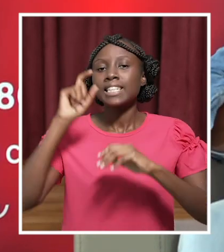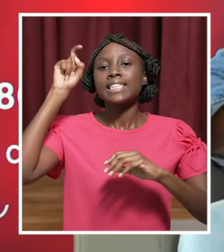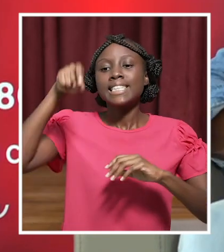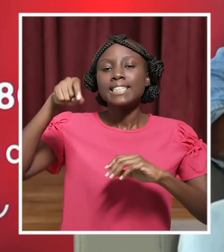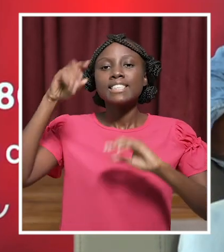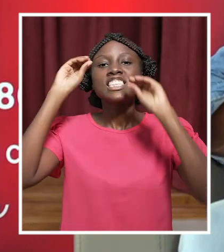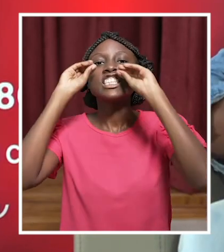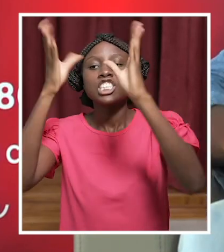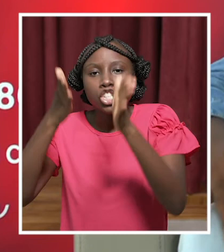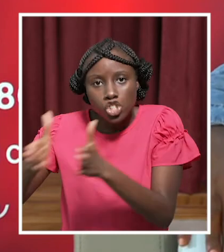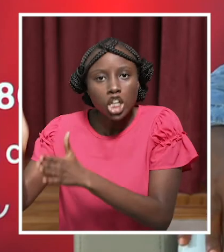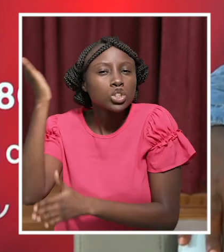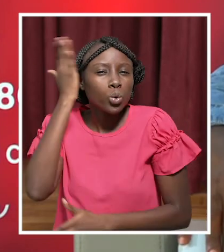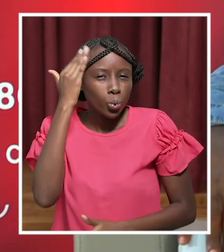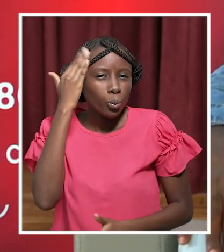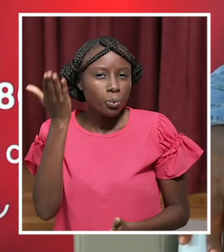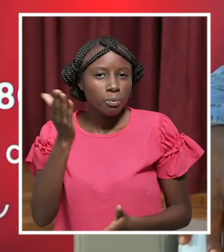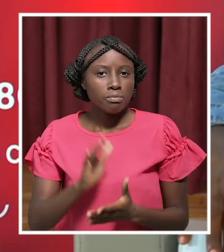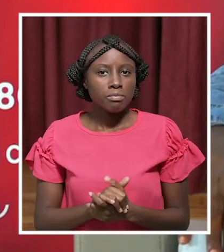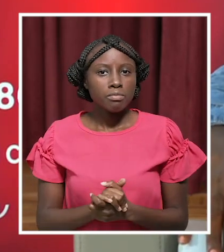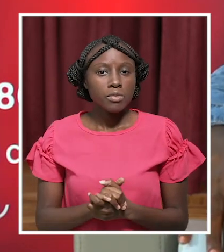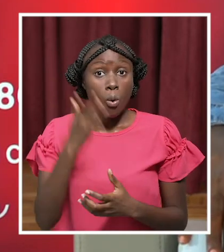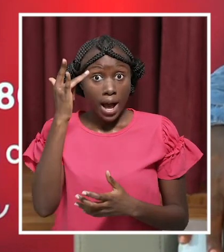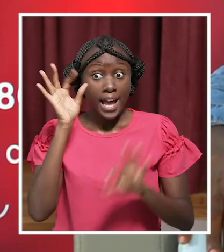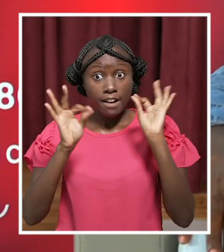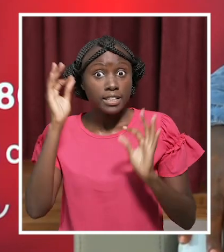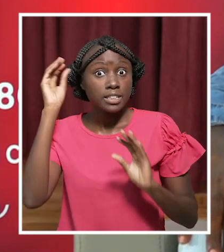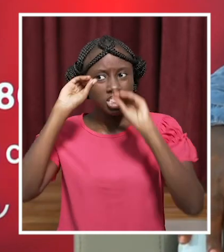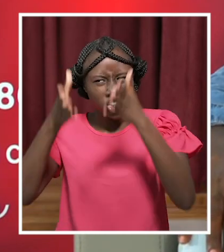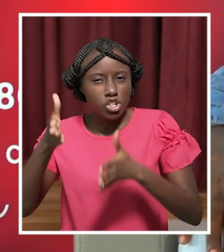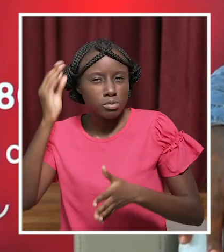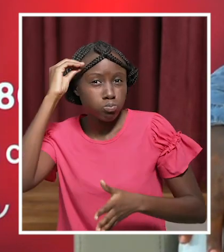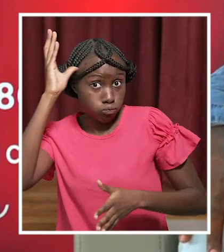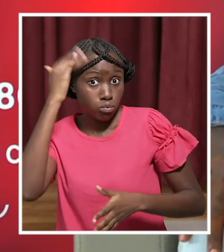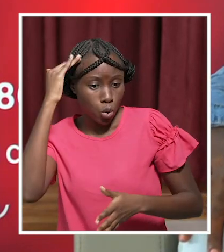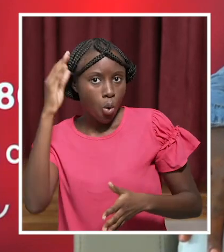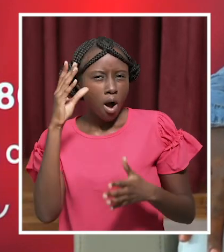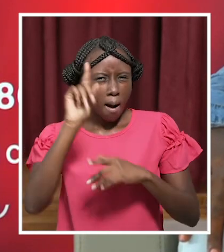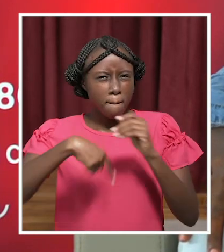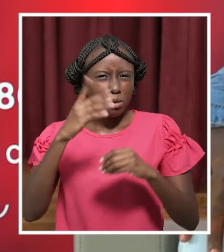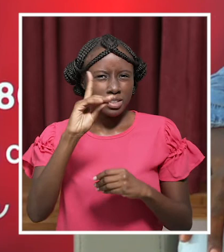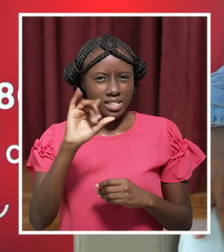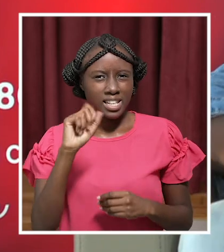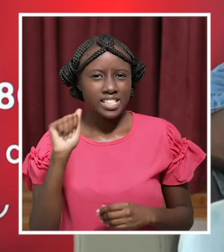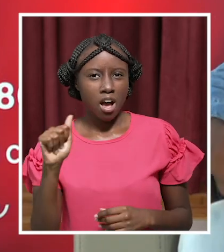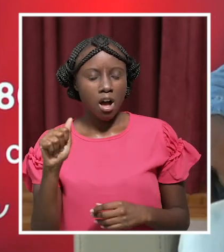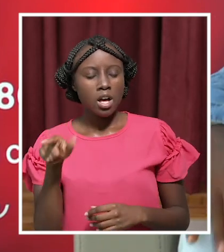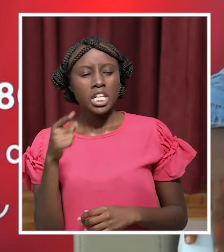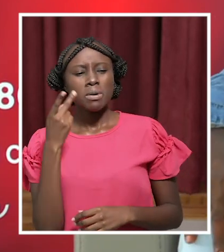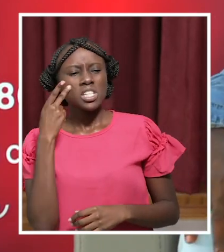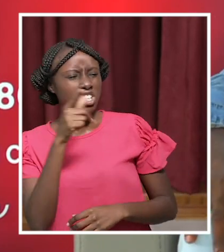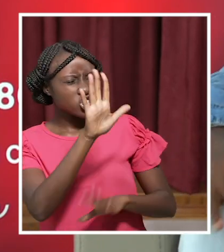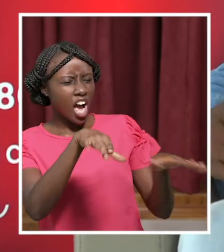point of reference. And a teacher might be able to easily spot a student in their class and say, hey, that person is dyslexic. I could see the